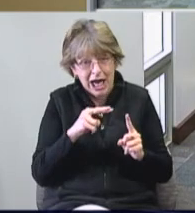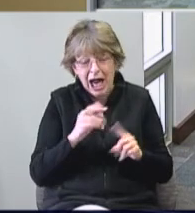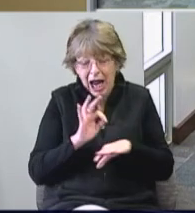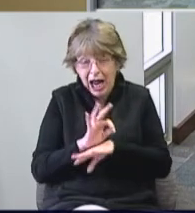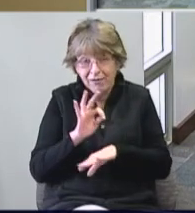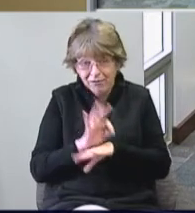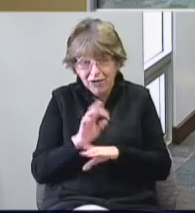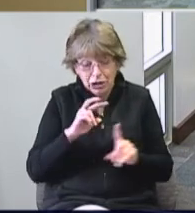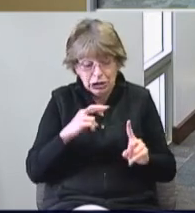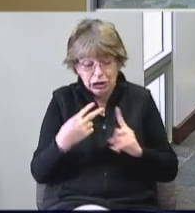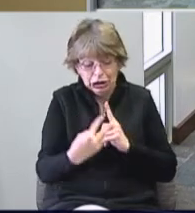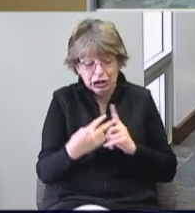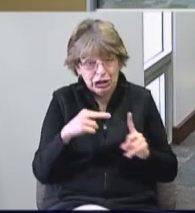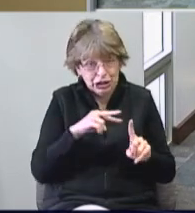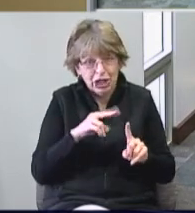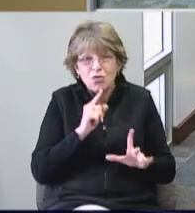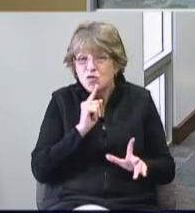improvement.